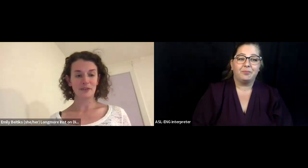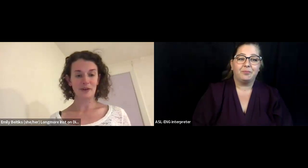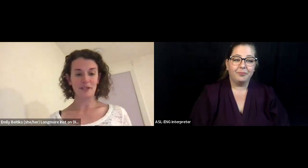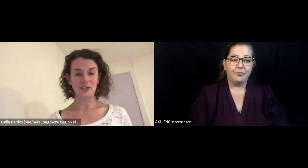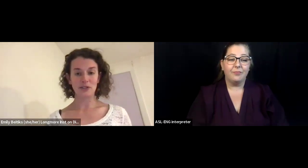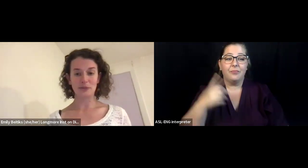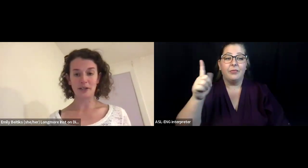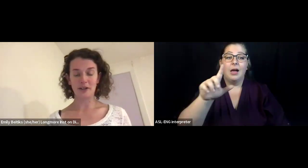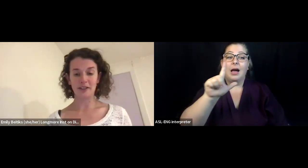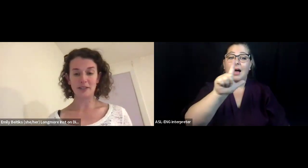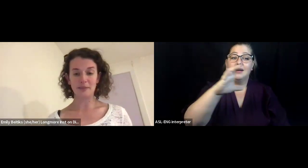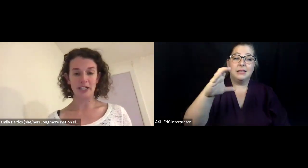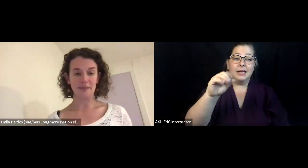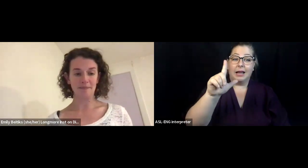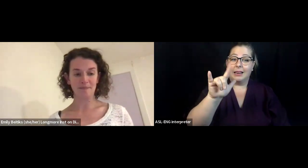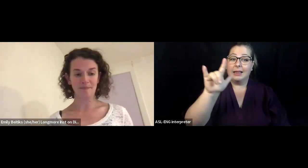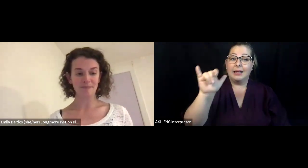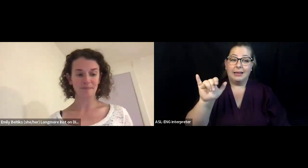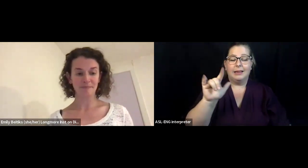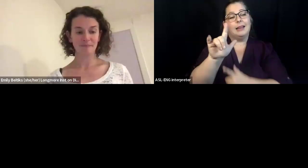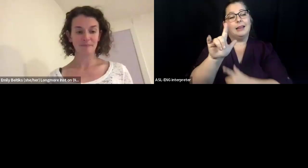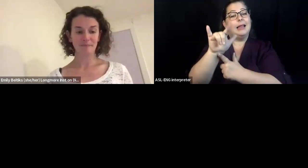So I'm going to introduce my colleague Damani.